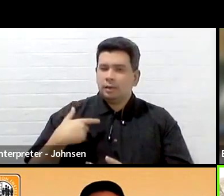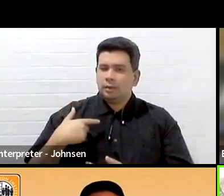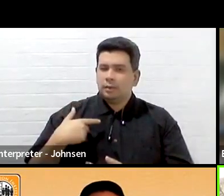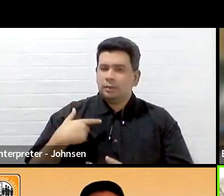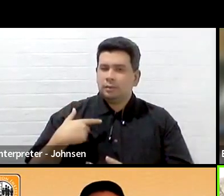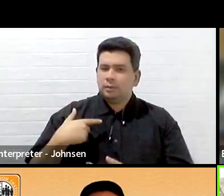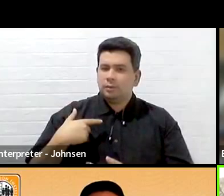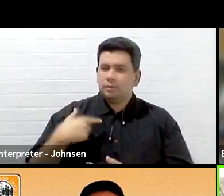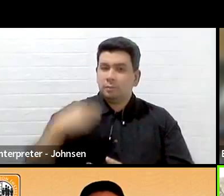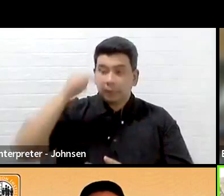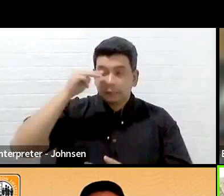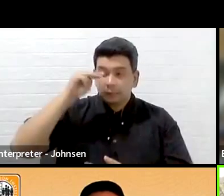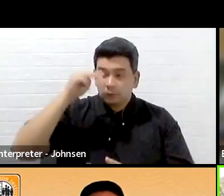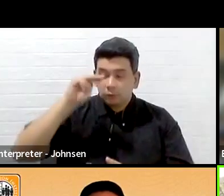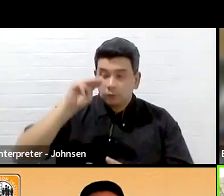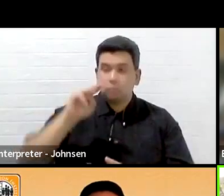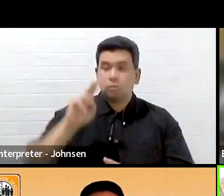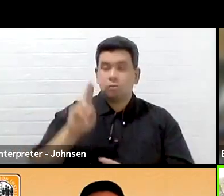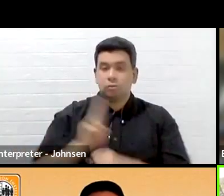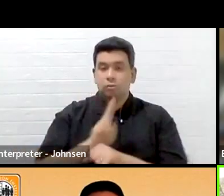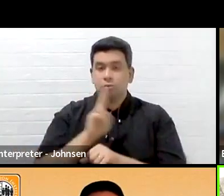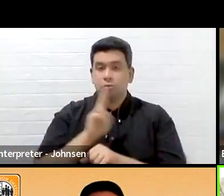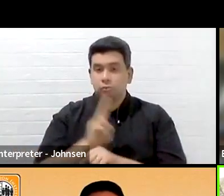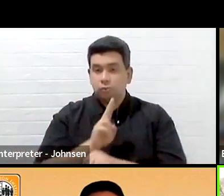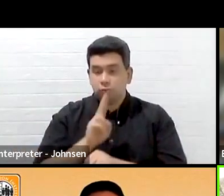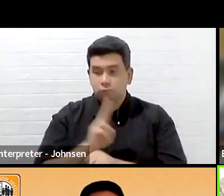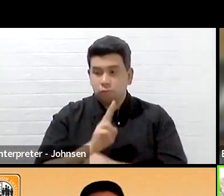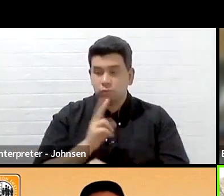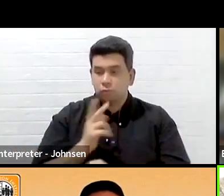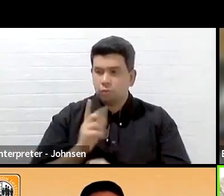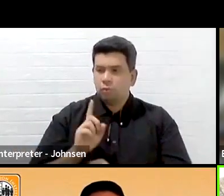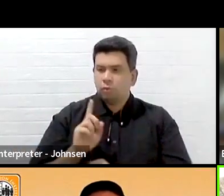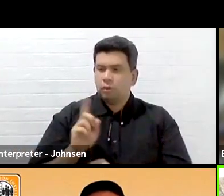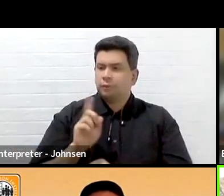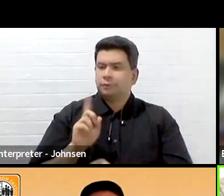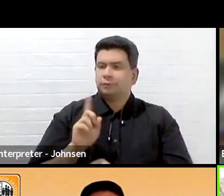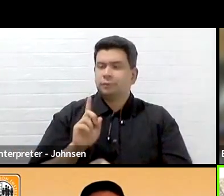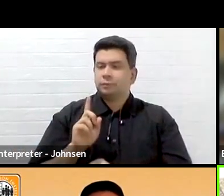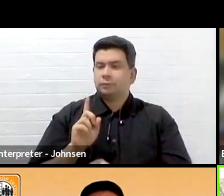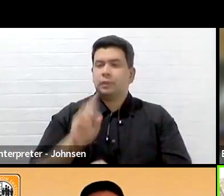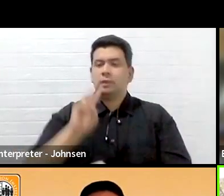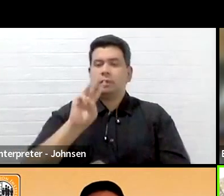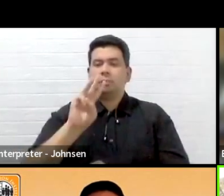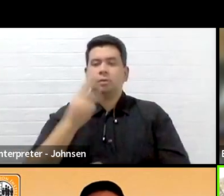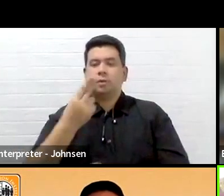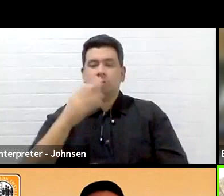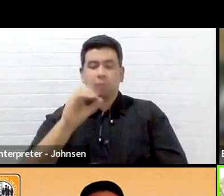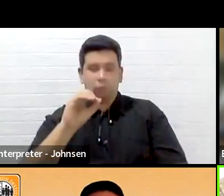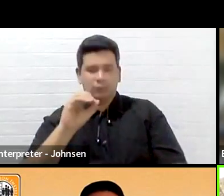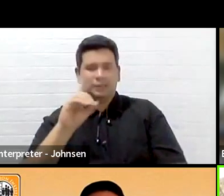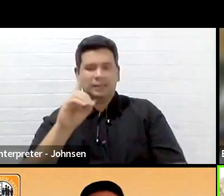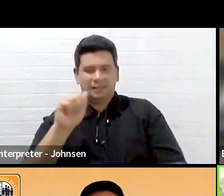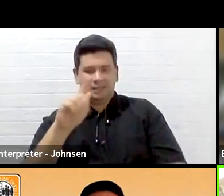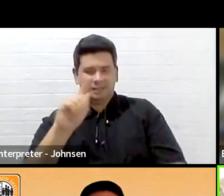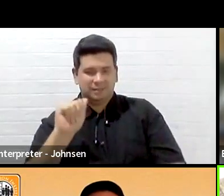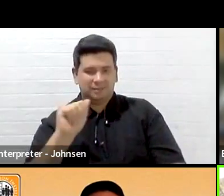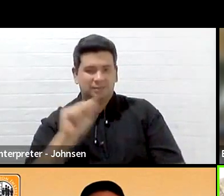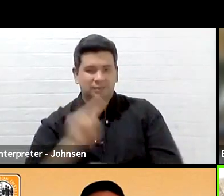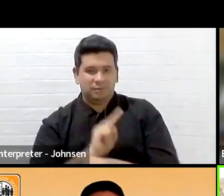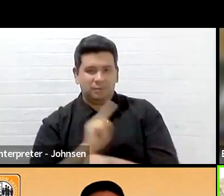I presume they use the same WHO data. Actually, it was DOH that asked PSA to use